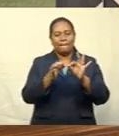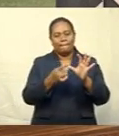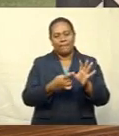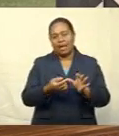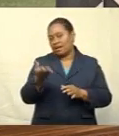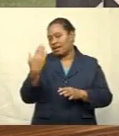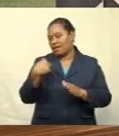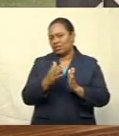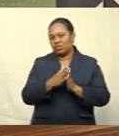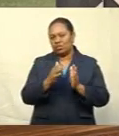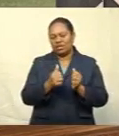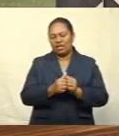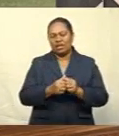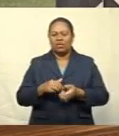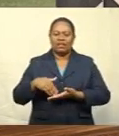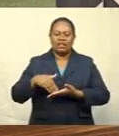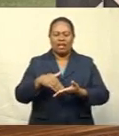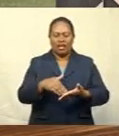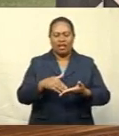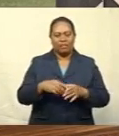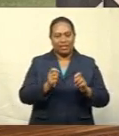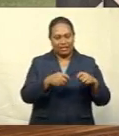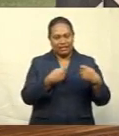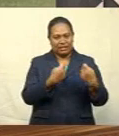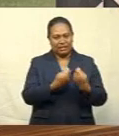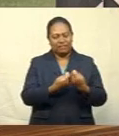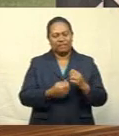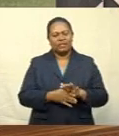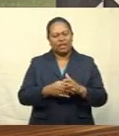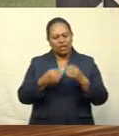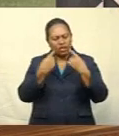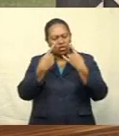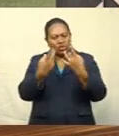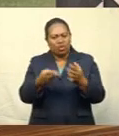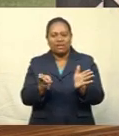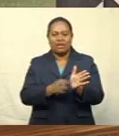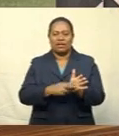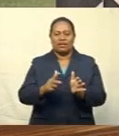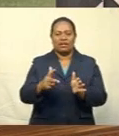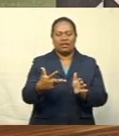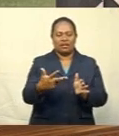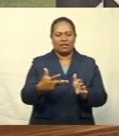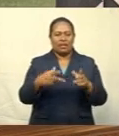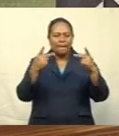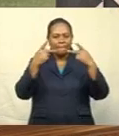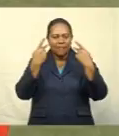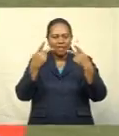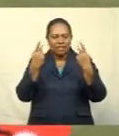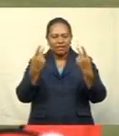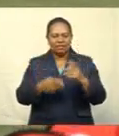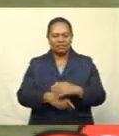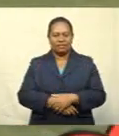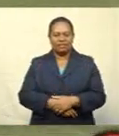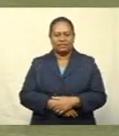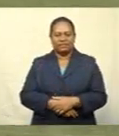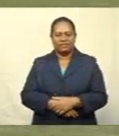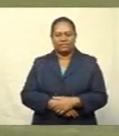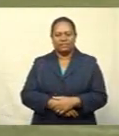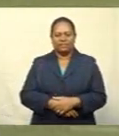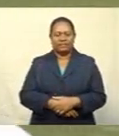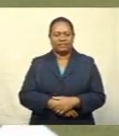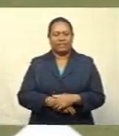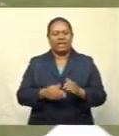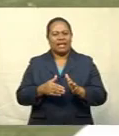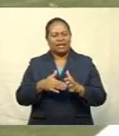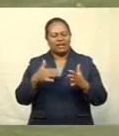was a huge boost for the side, heading into their showdown with Nasinu Panthers. Felipe Naikaso has more. Following a